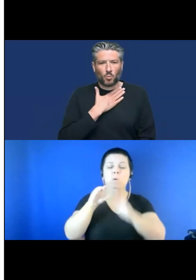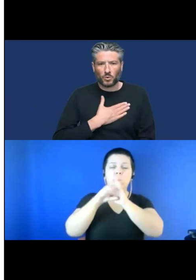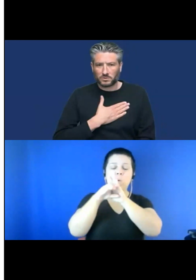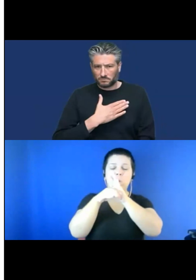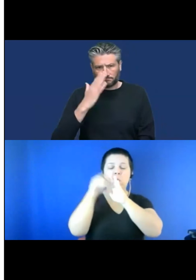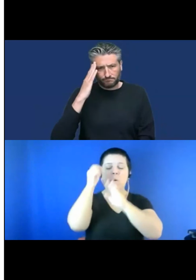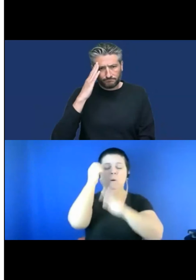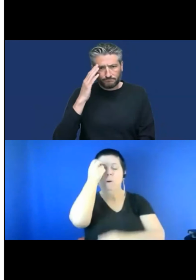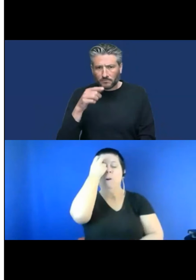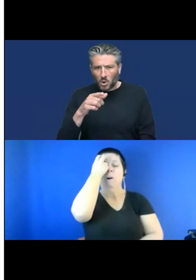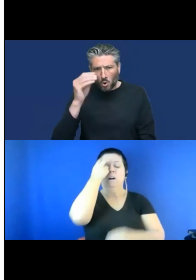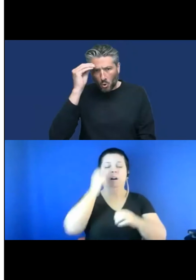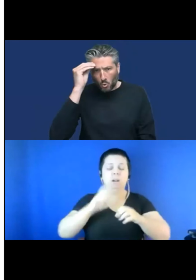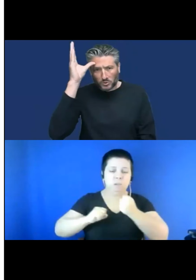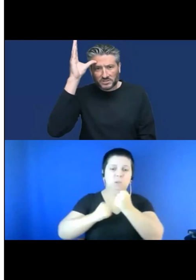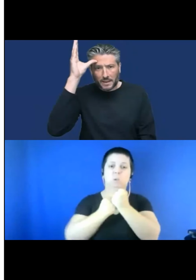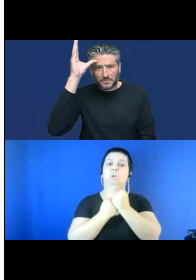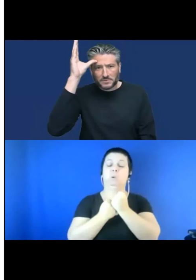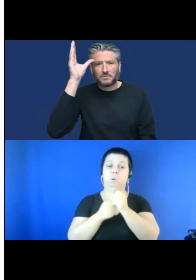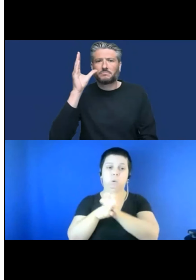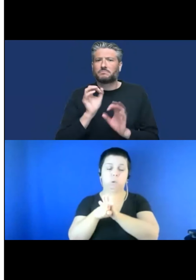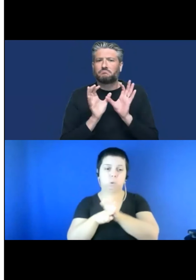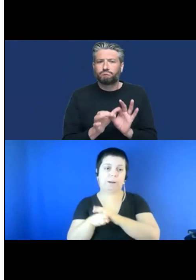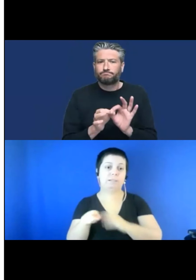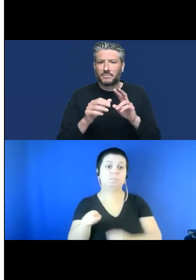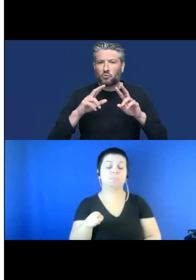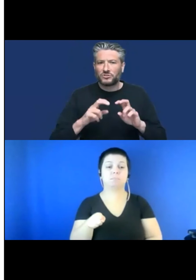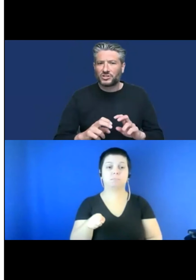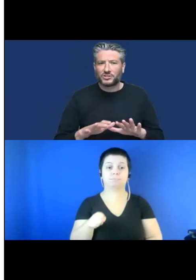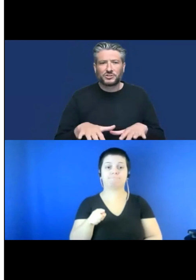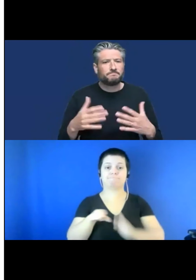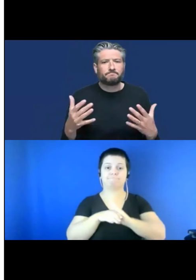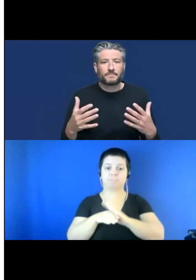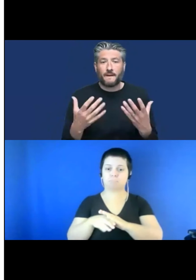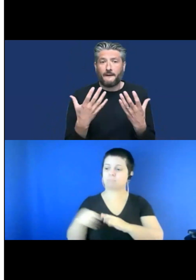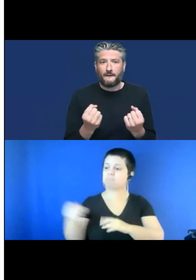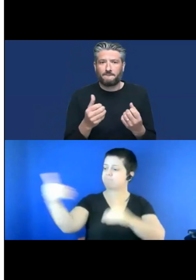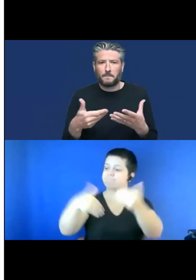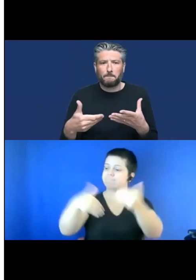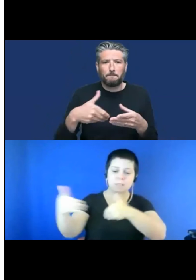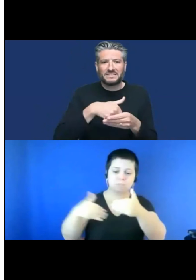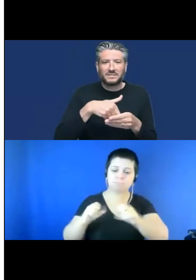research practices. They adopted the concept of participatory engagement,